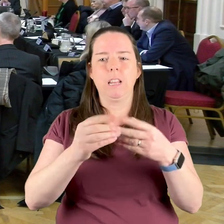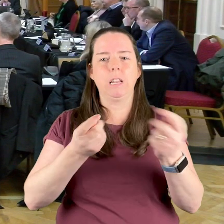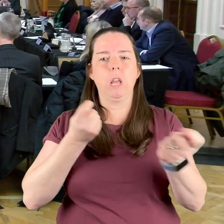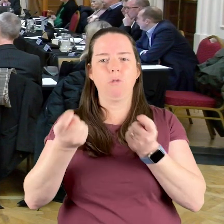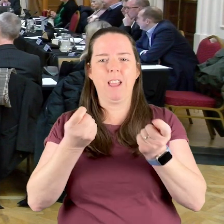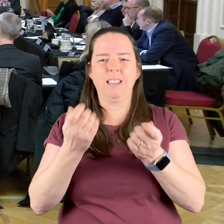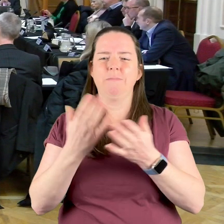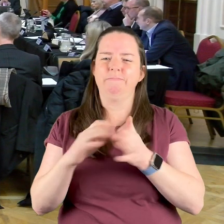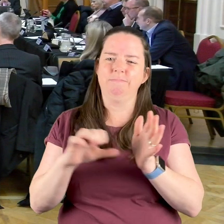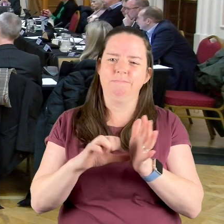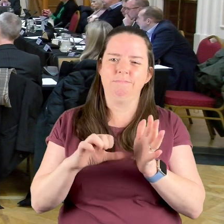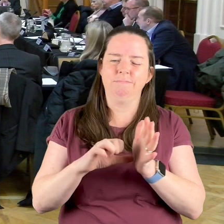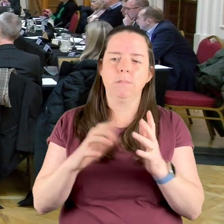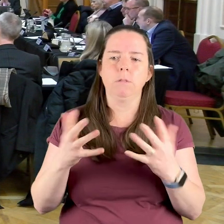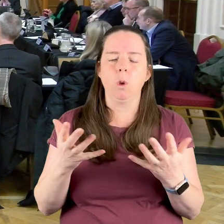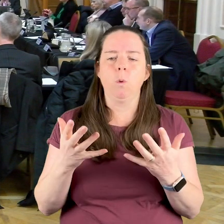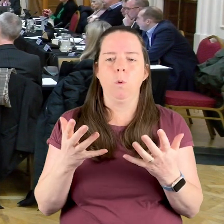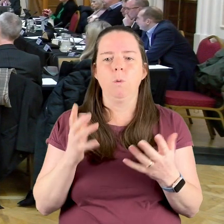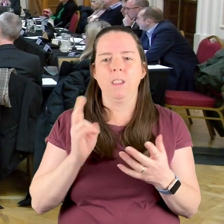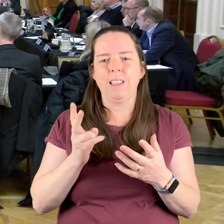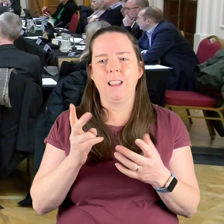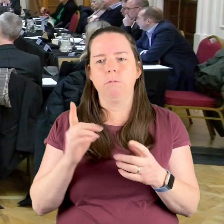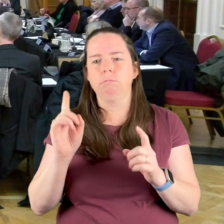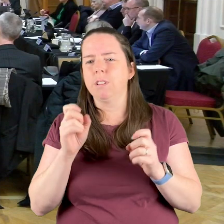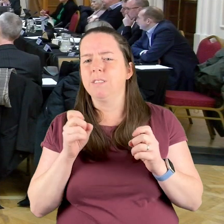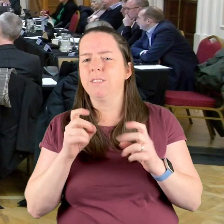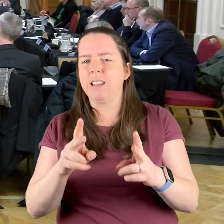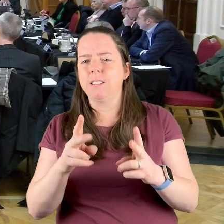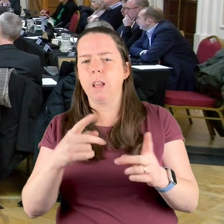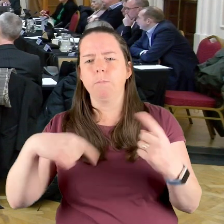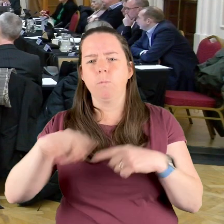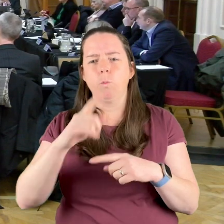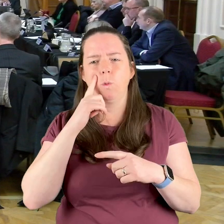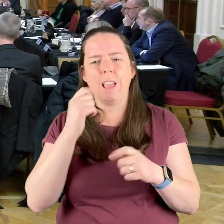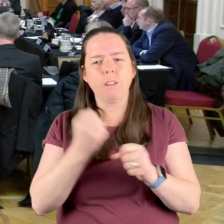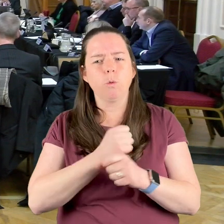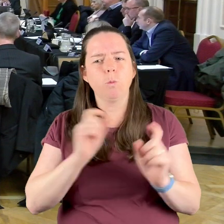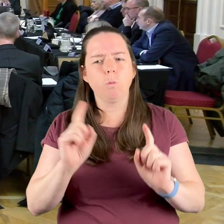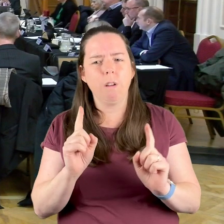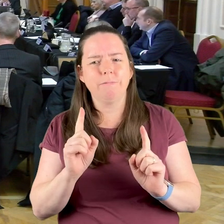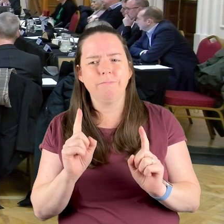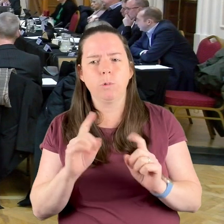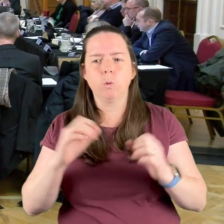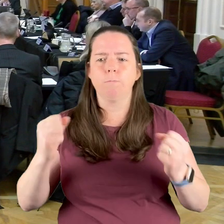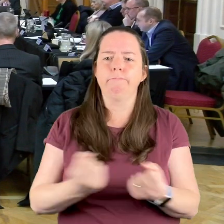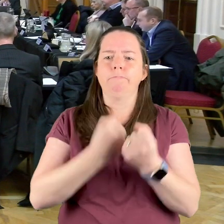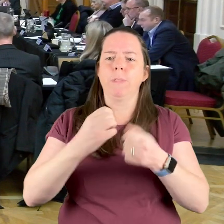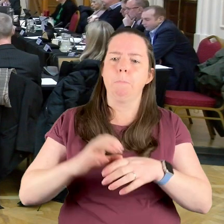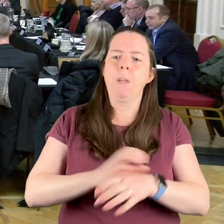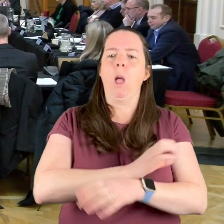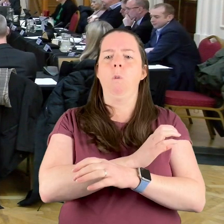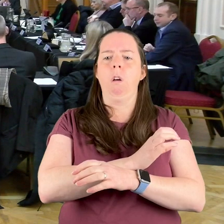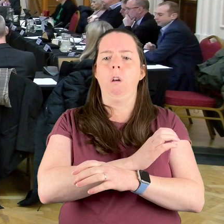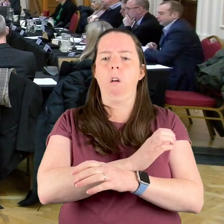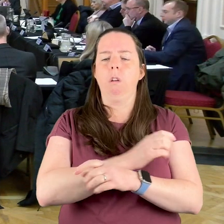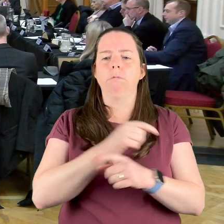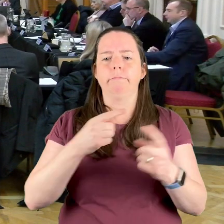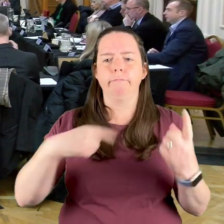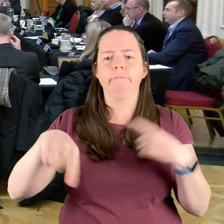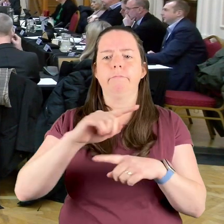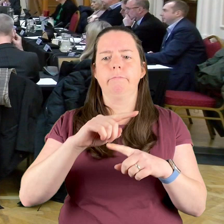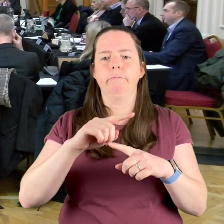directing, it's a bit hard. So again, it's about what can we do collectively as a system to actually empower